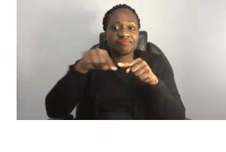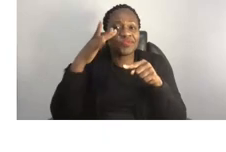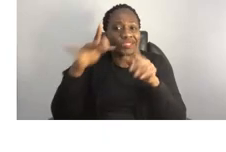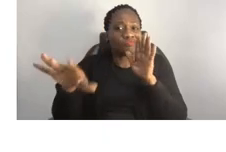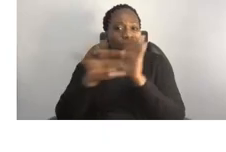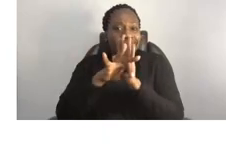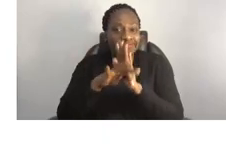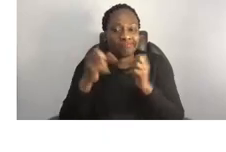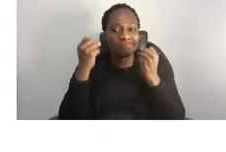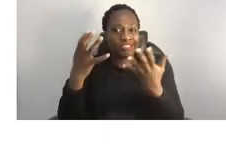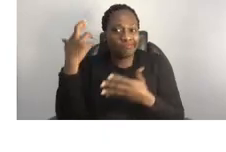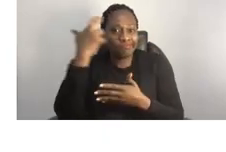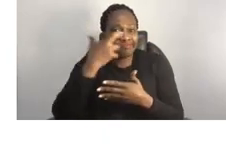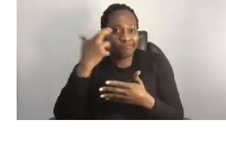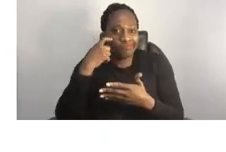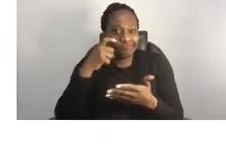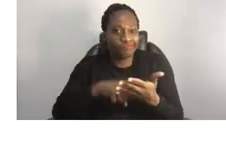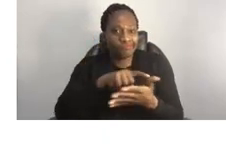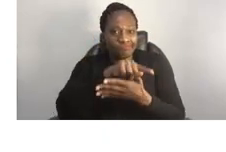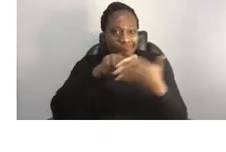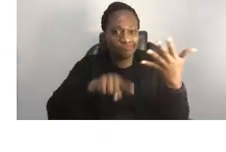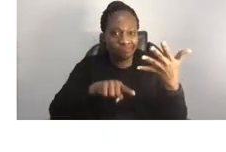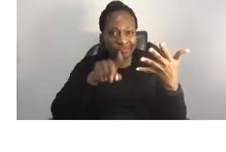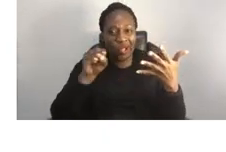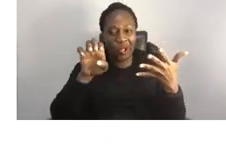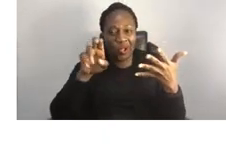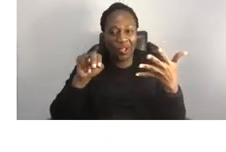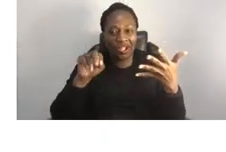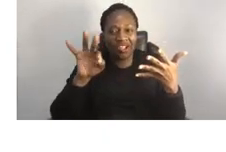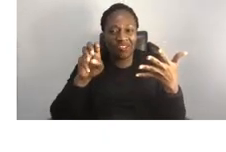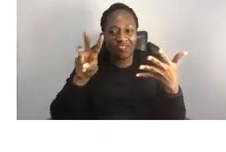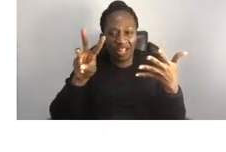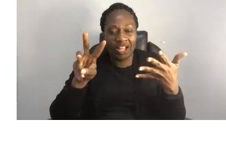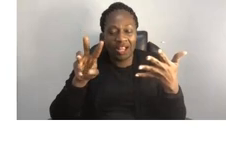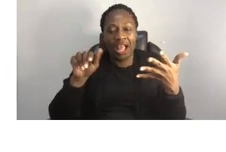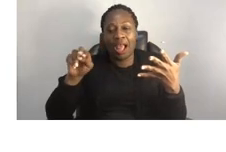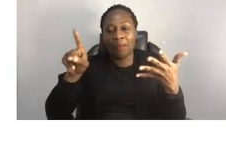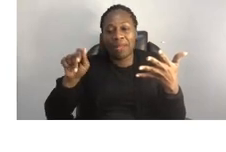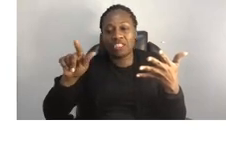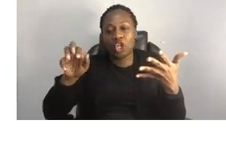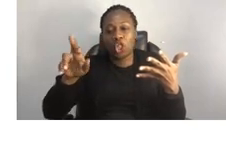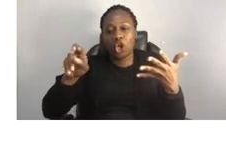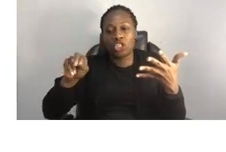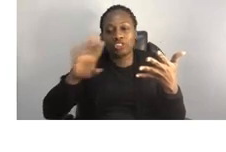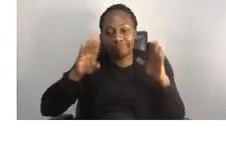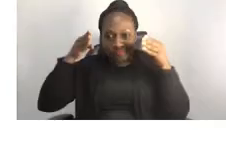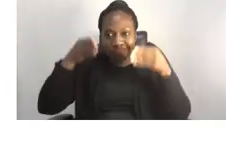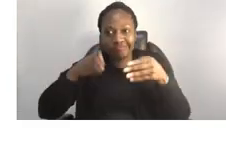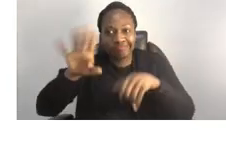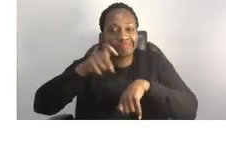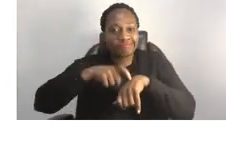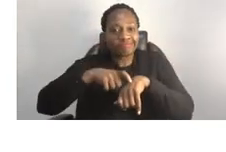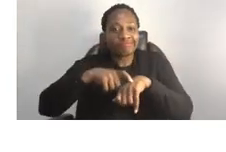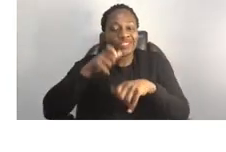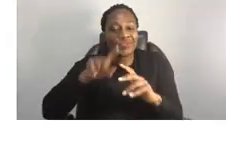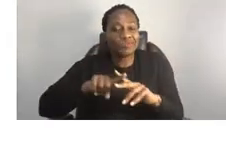Well, there are many reasons we chose to have our OEN fellow for 2023, Amanda Larson, devote her time to this. We piloted